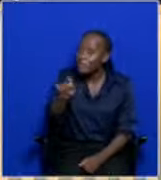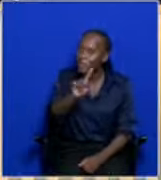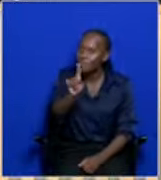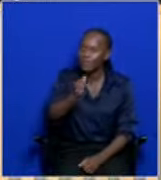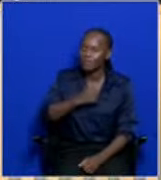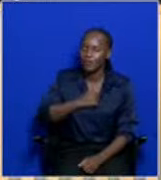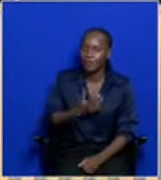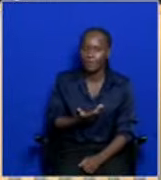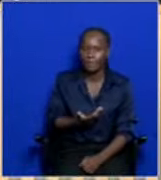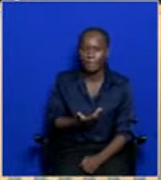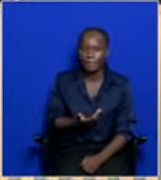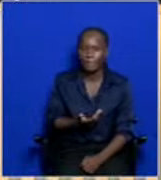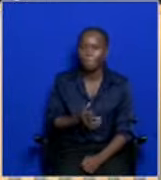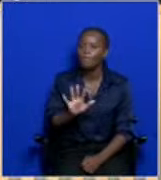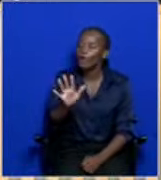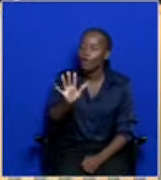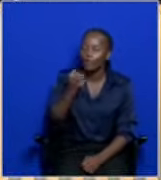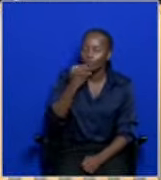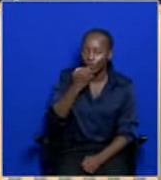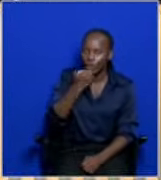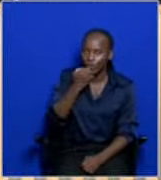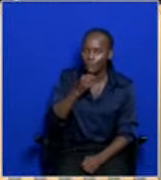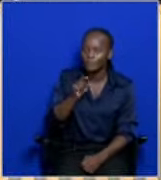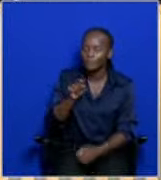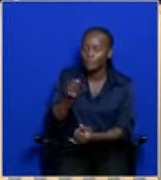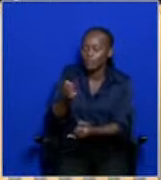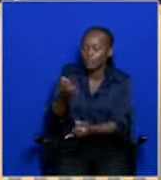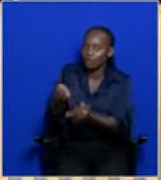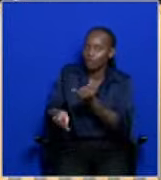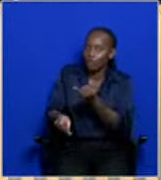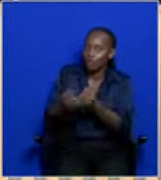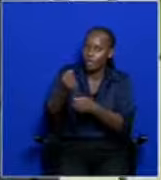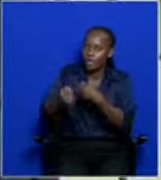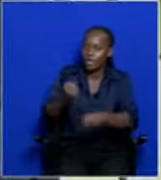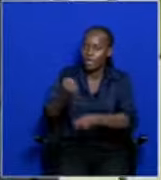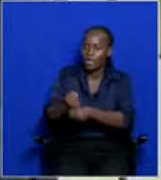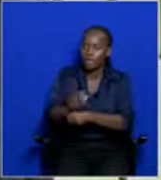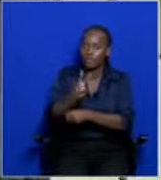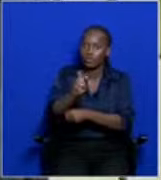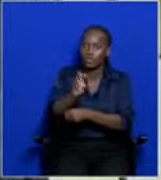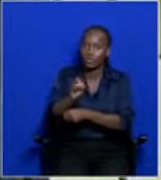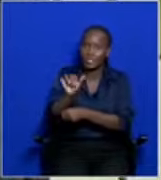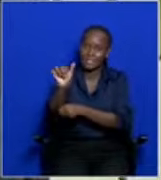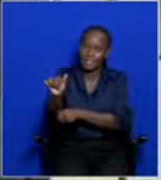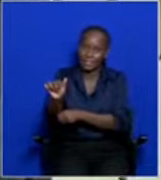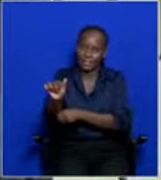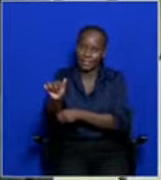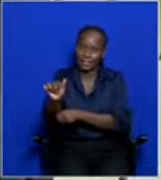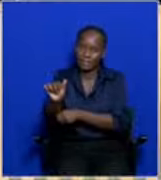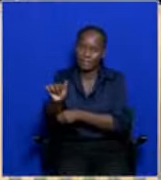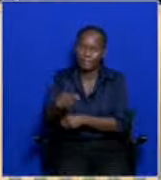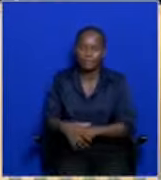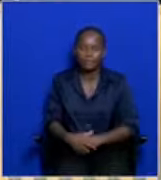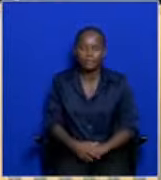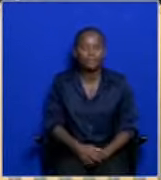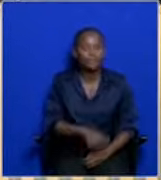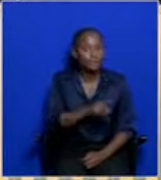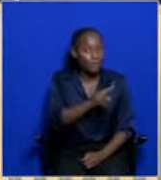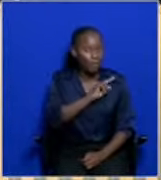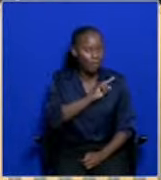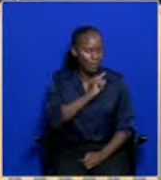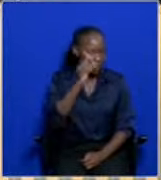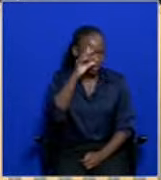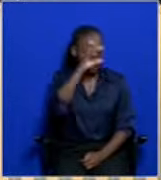2026. So we should correct that to 2026. Yes. Thank Because I had assumed that in 2025